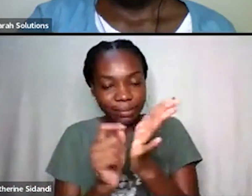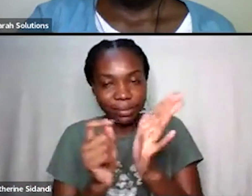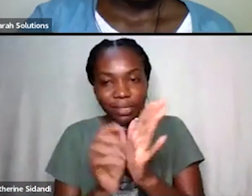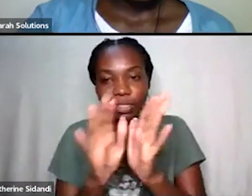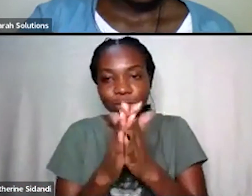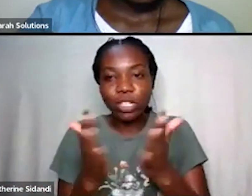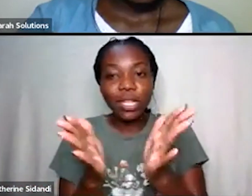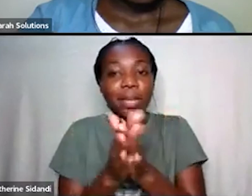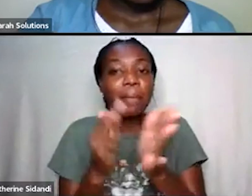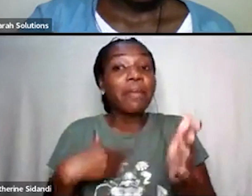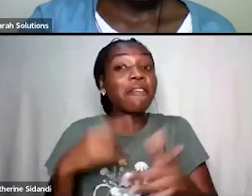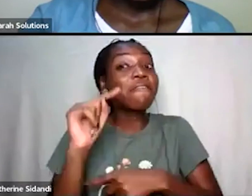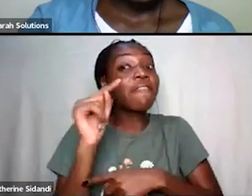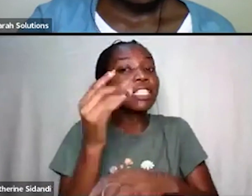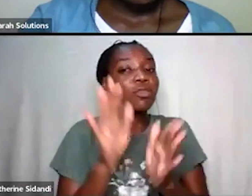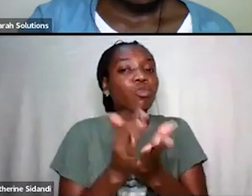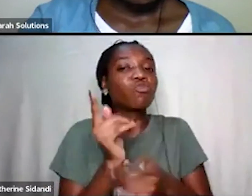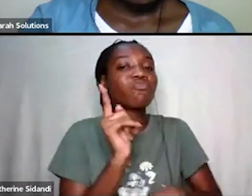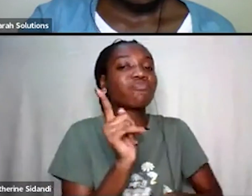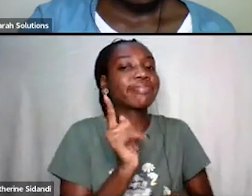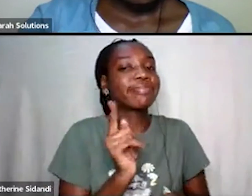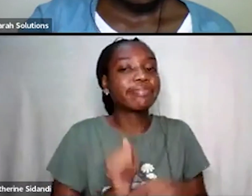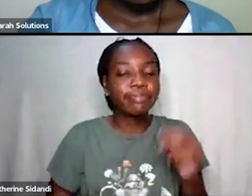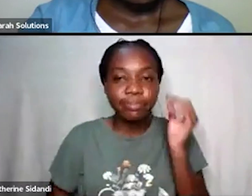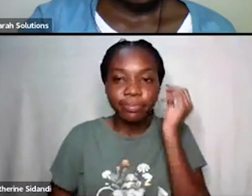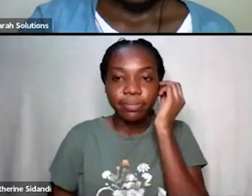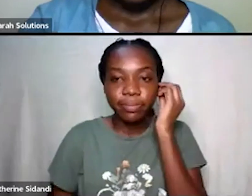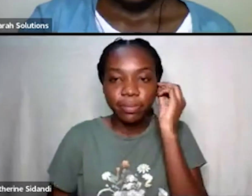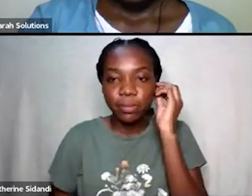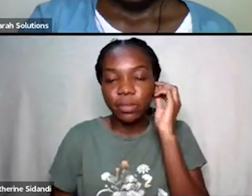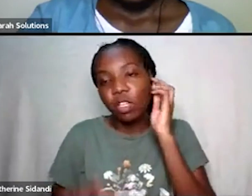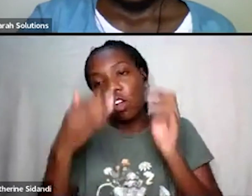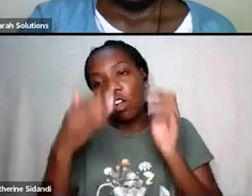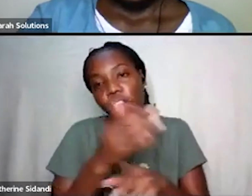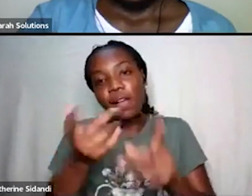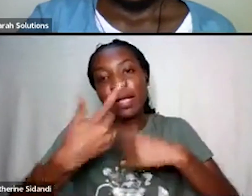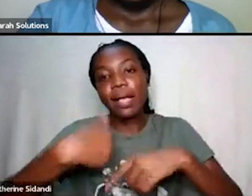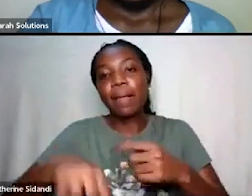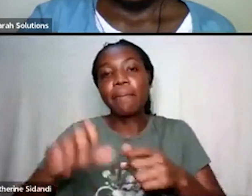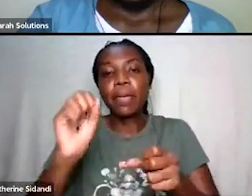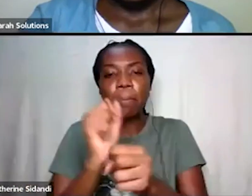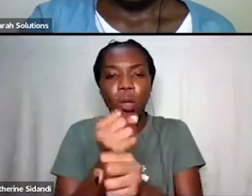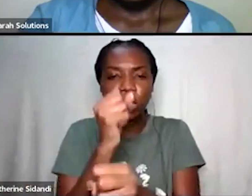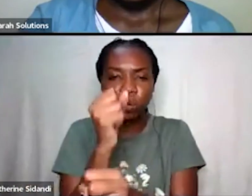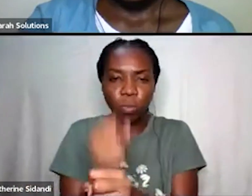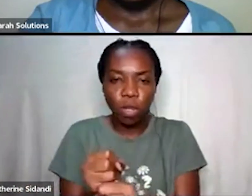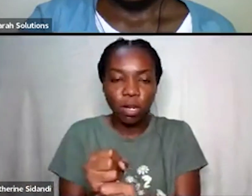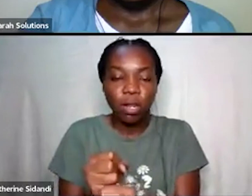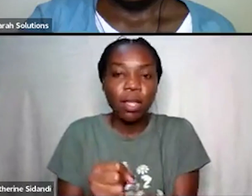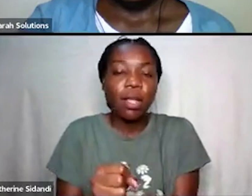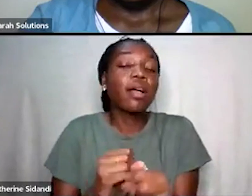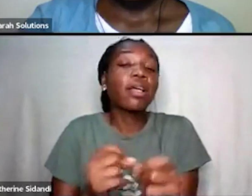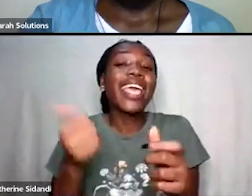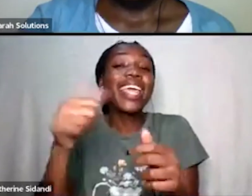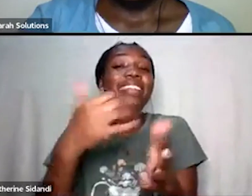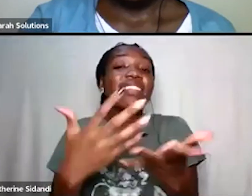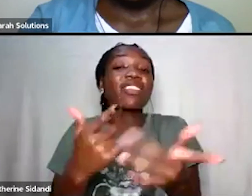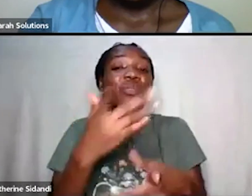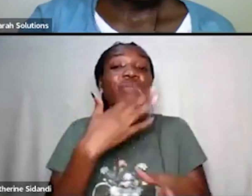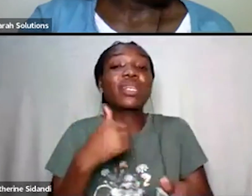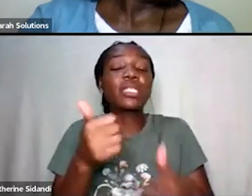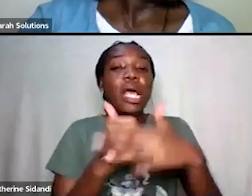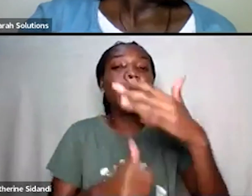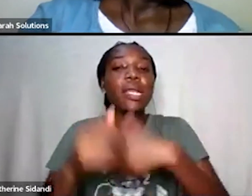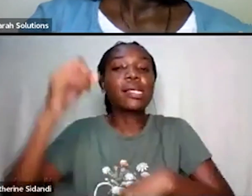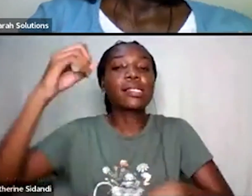was my first book. That is Overcoming the Impossible. It shows that, of course, anything you want under the sun, and as